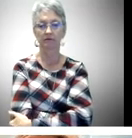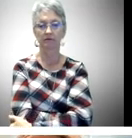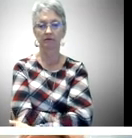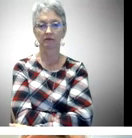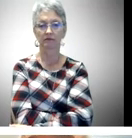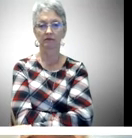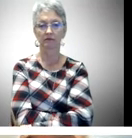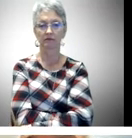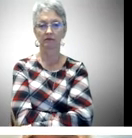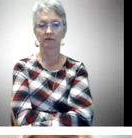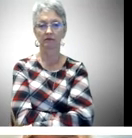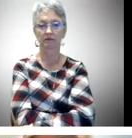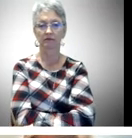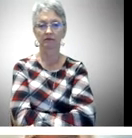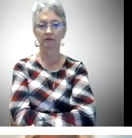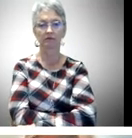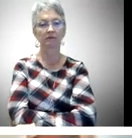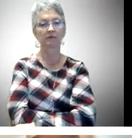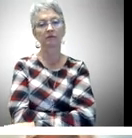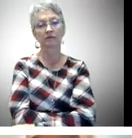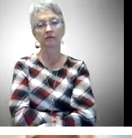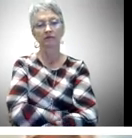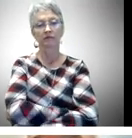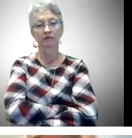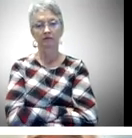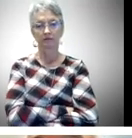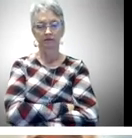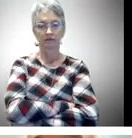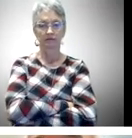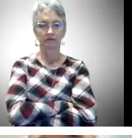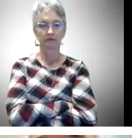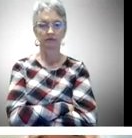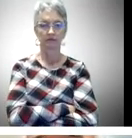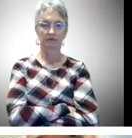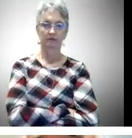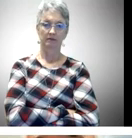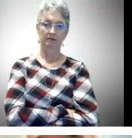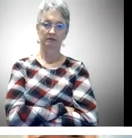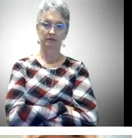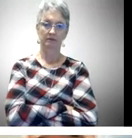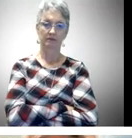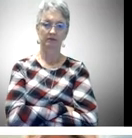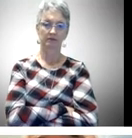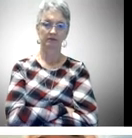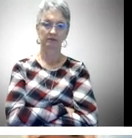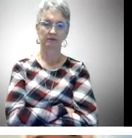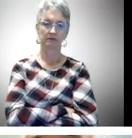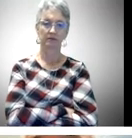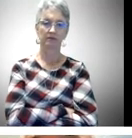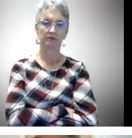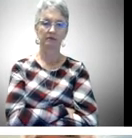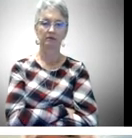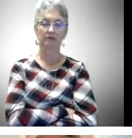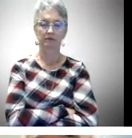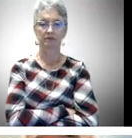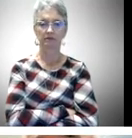not, I don't exclusively do guardianships. And in disability rights, we don't have a high volume